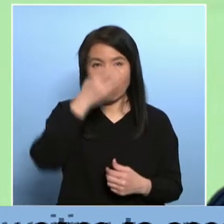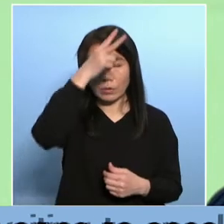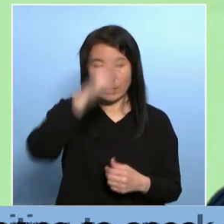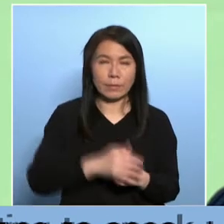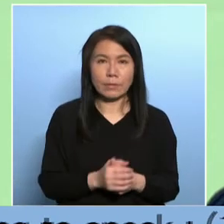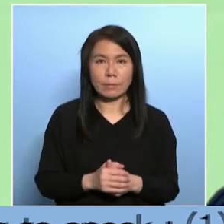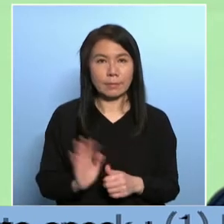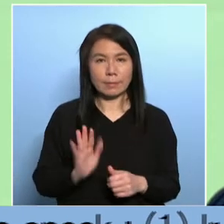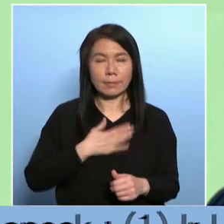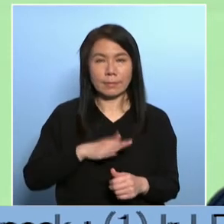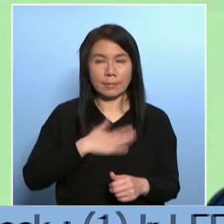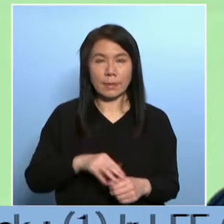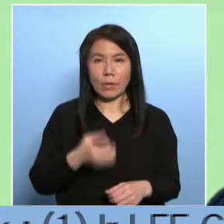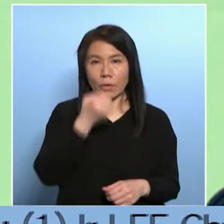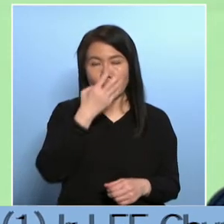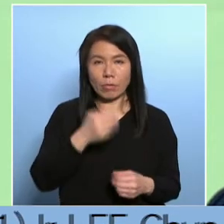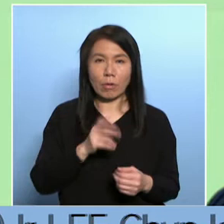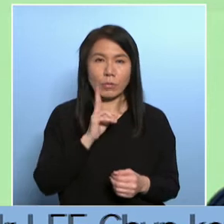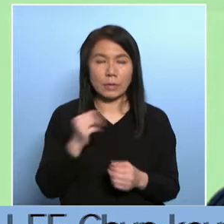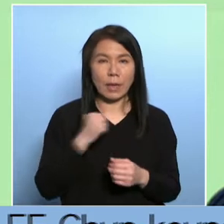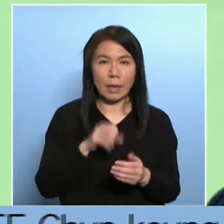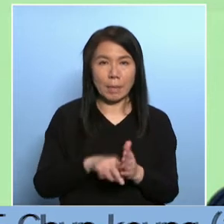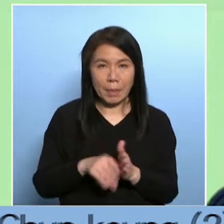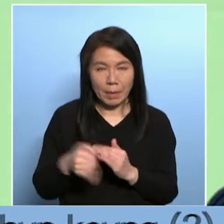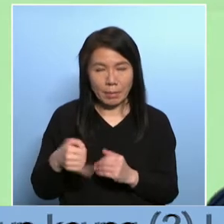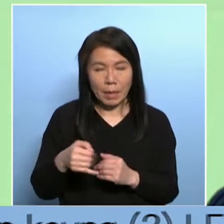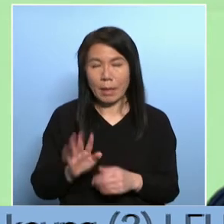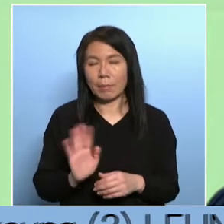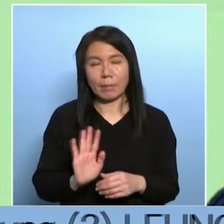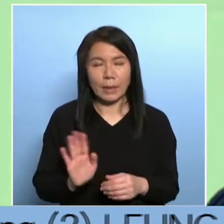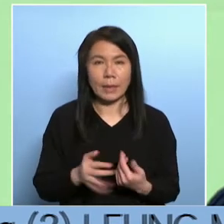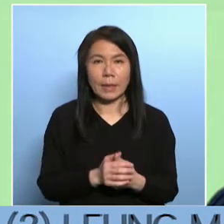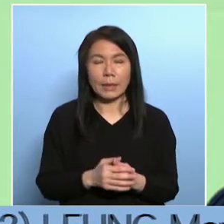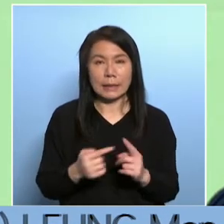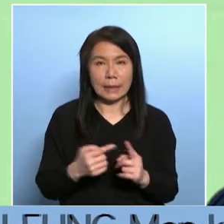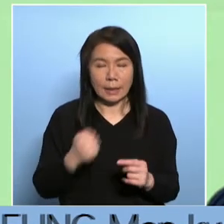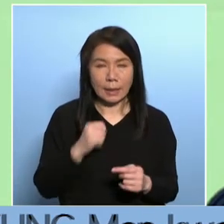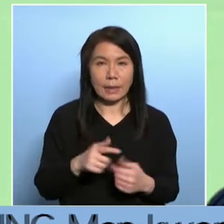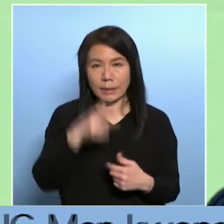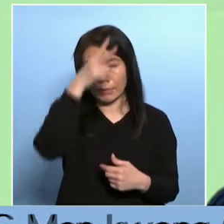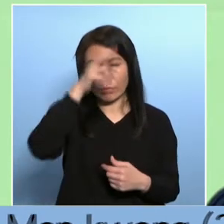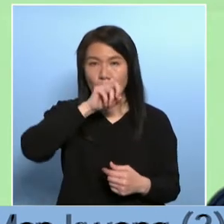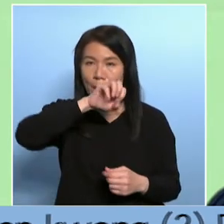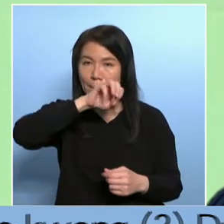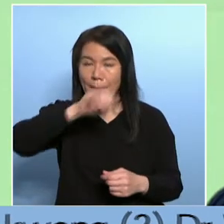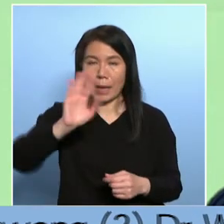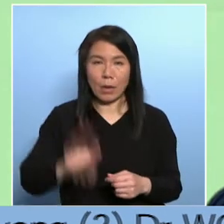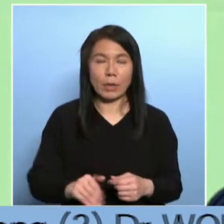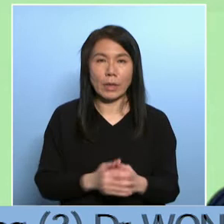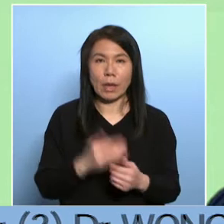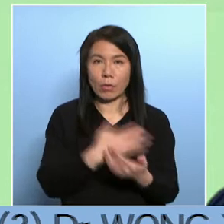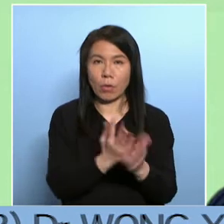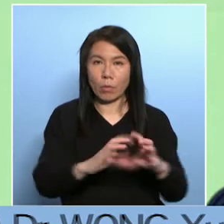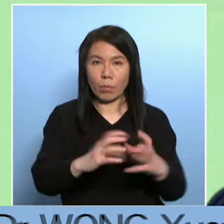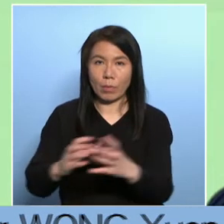to join as a volunteer team. So the government needs not worry that we don't have enough manpower. As